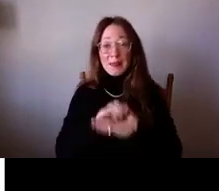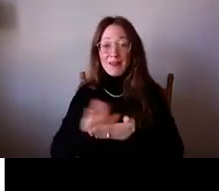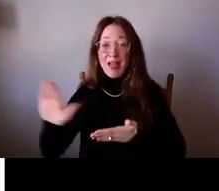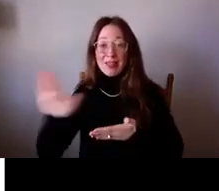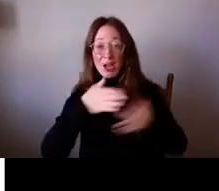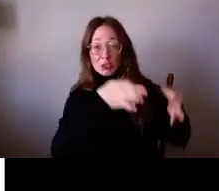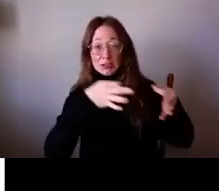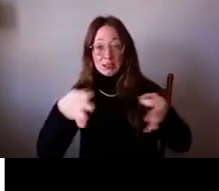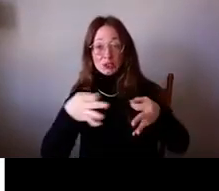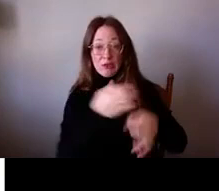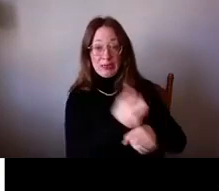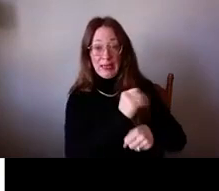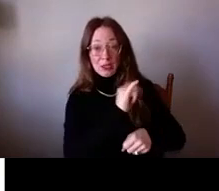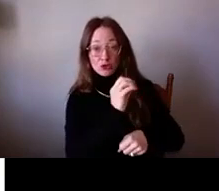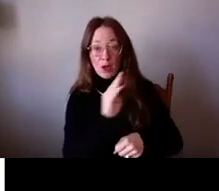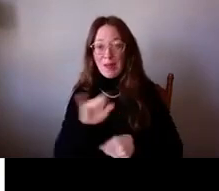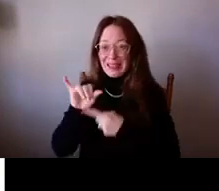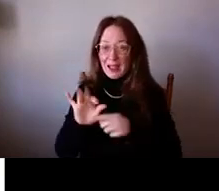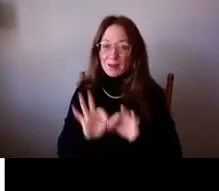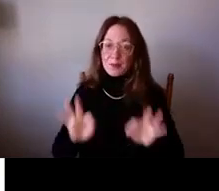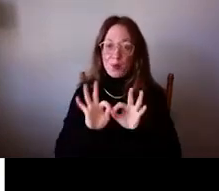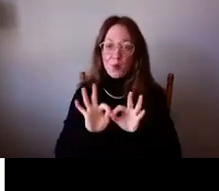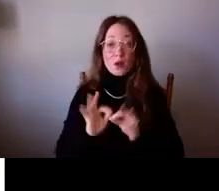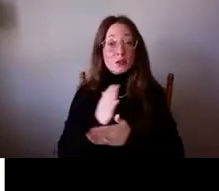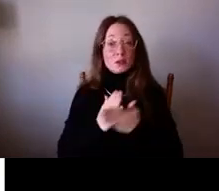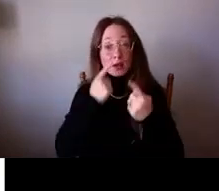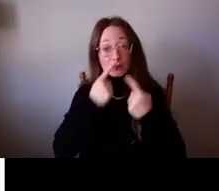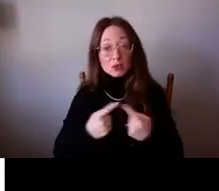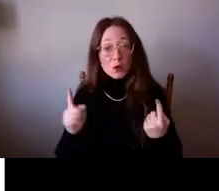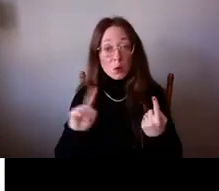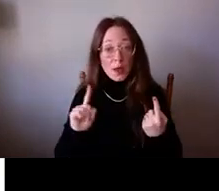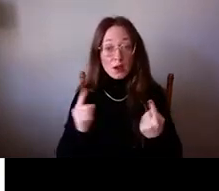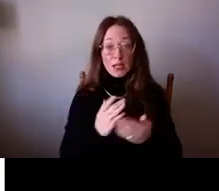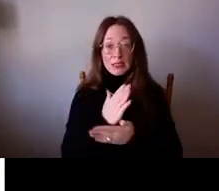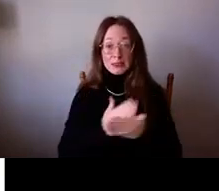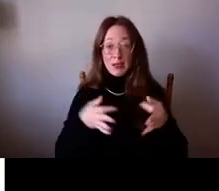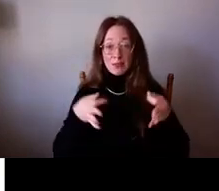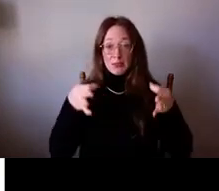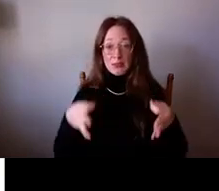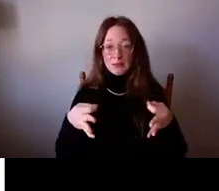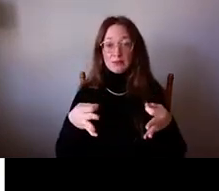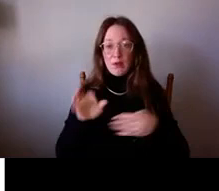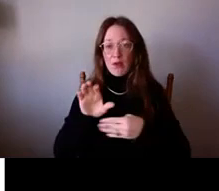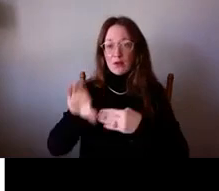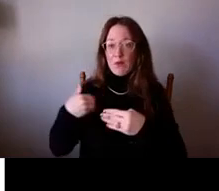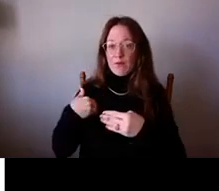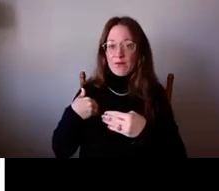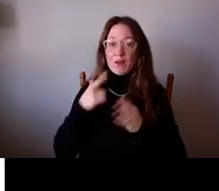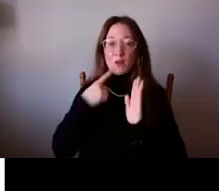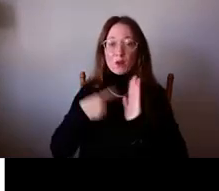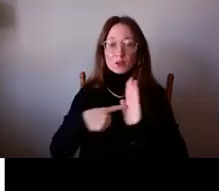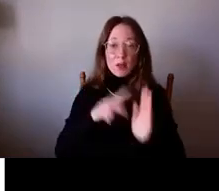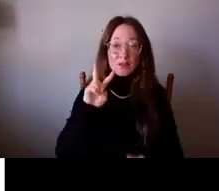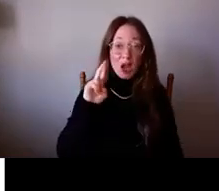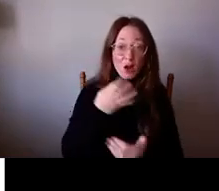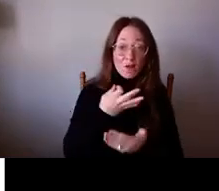Where we don't necessarily agree is that certain choices have consequences, particularly whether VR funds follow along in support